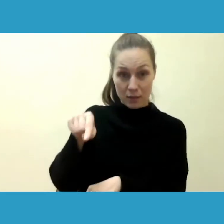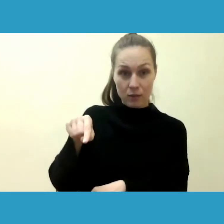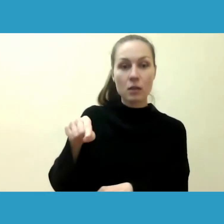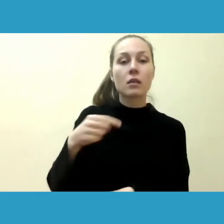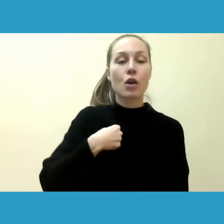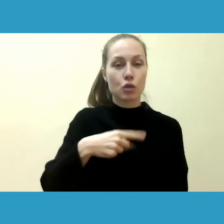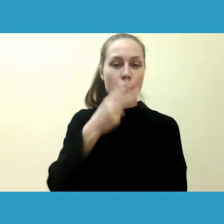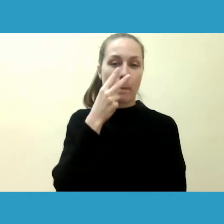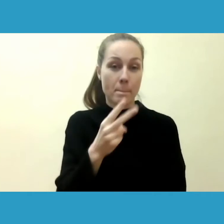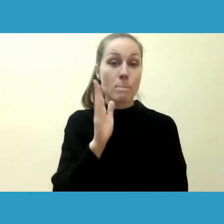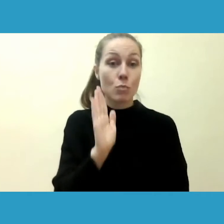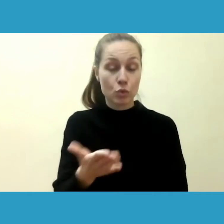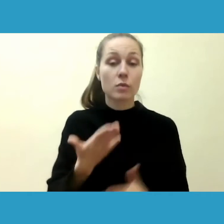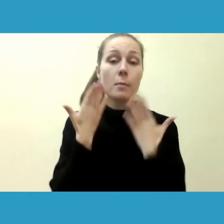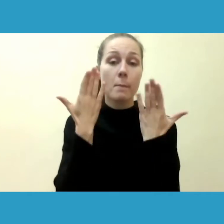the Q&A